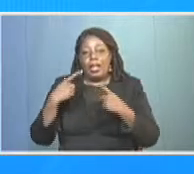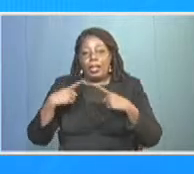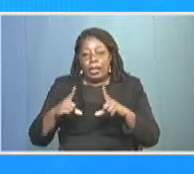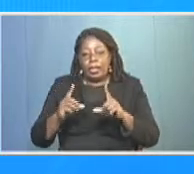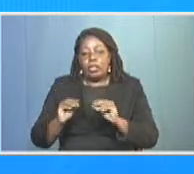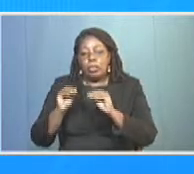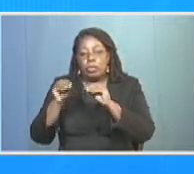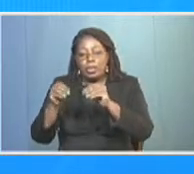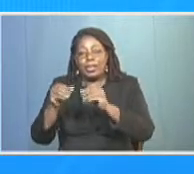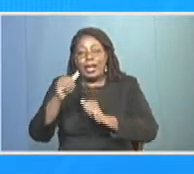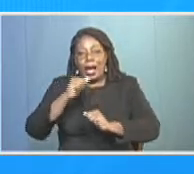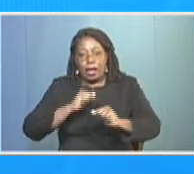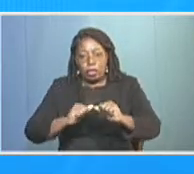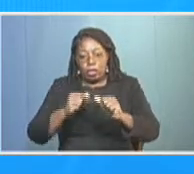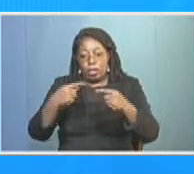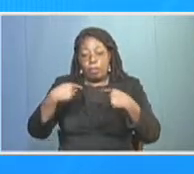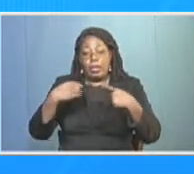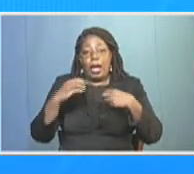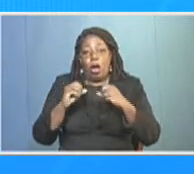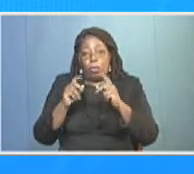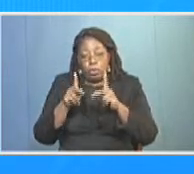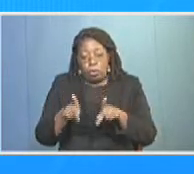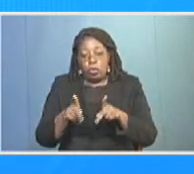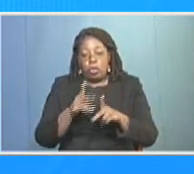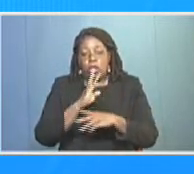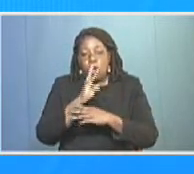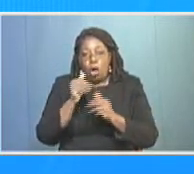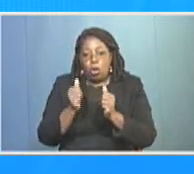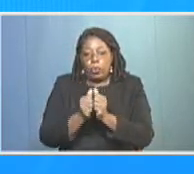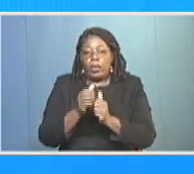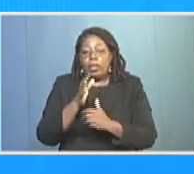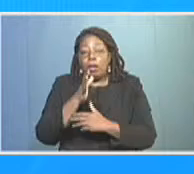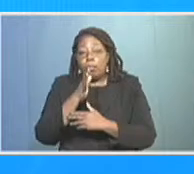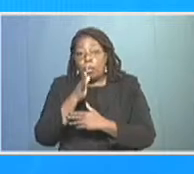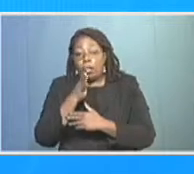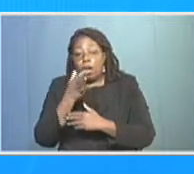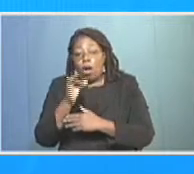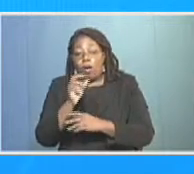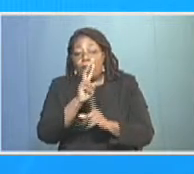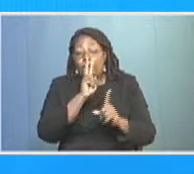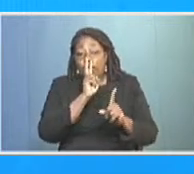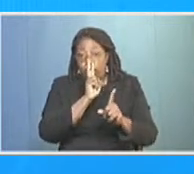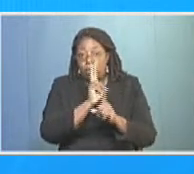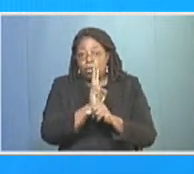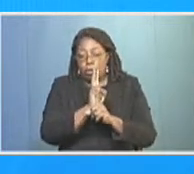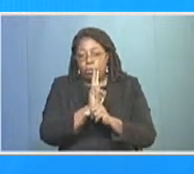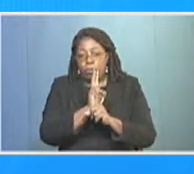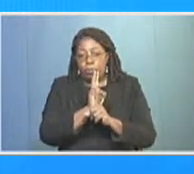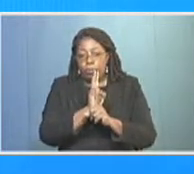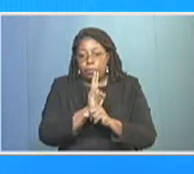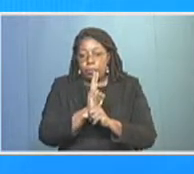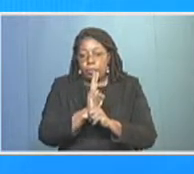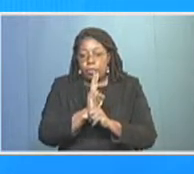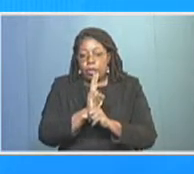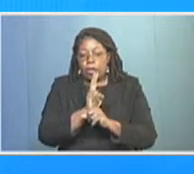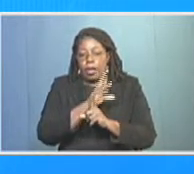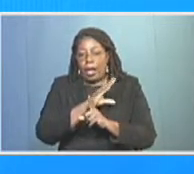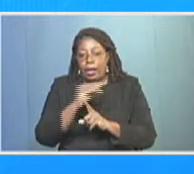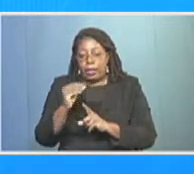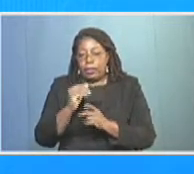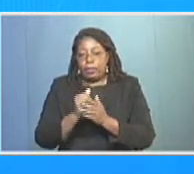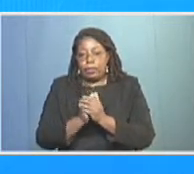And so I had the opportunity to speak with the mother of the victim and express